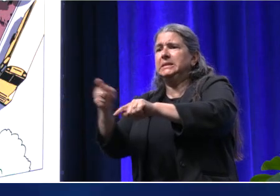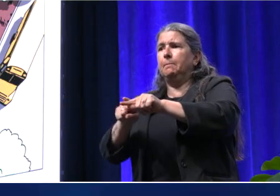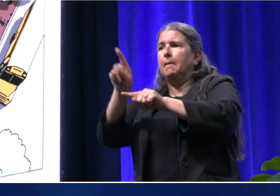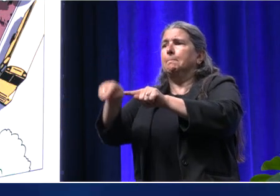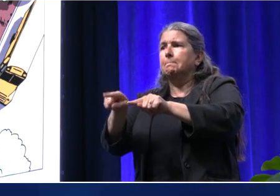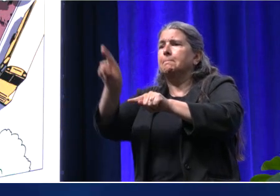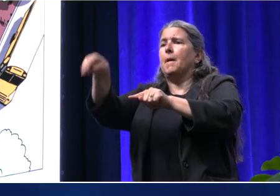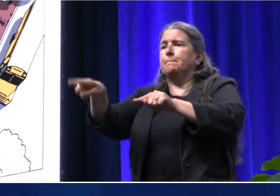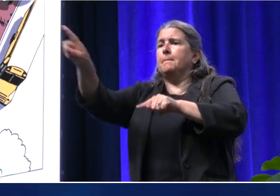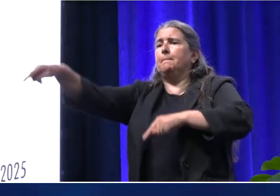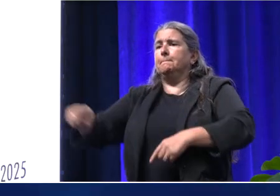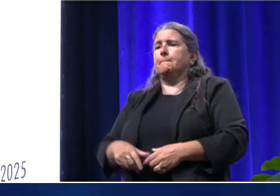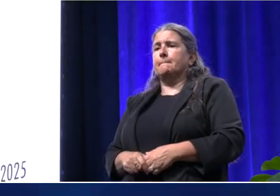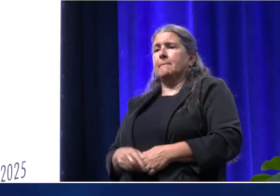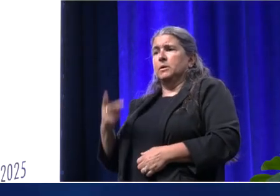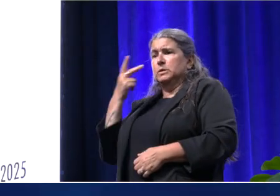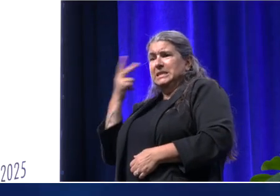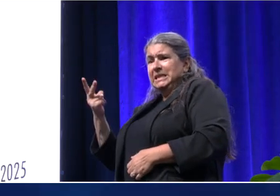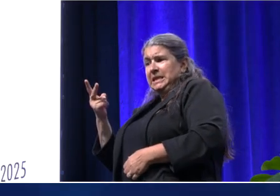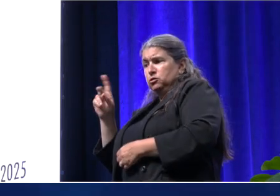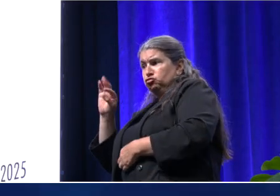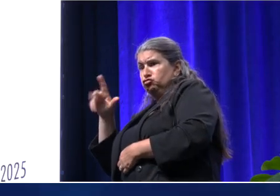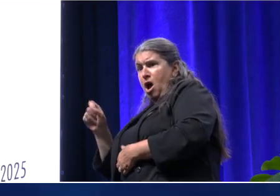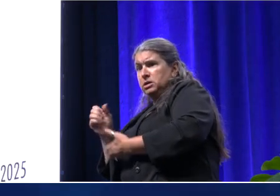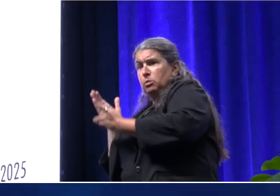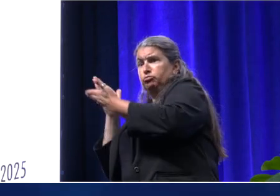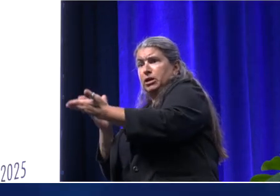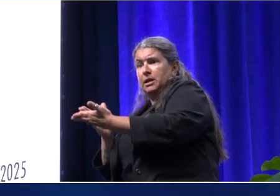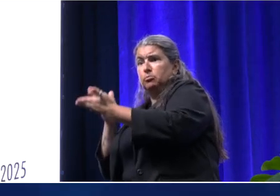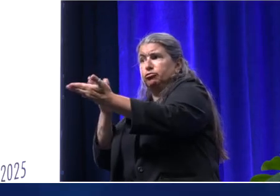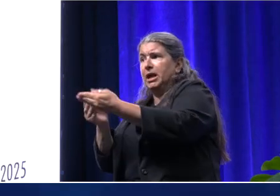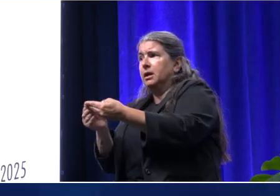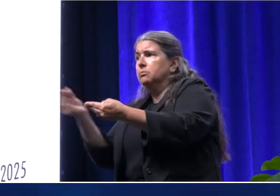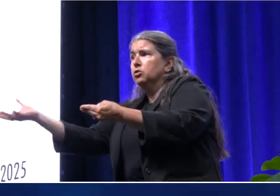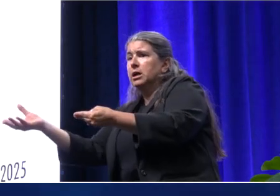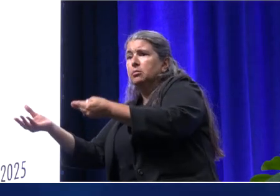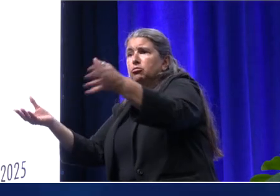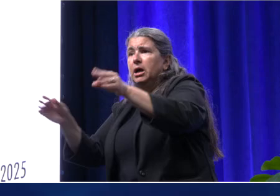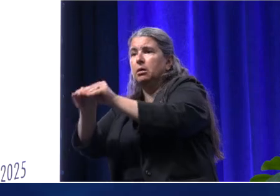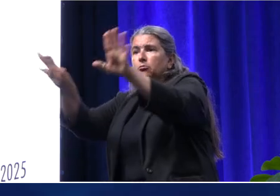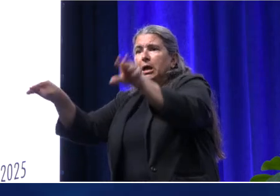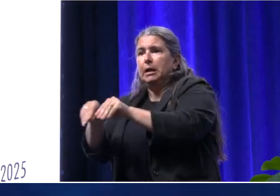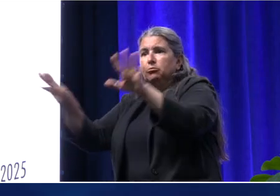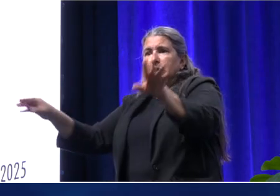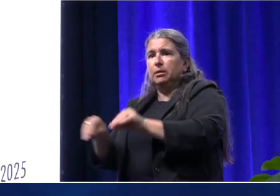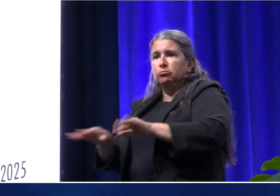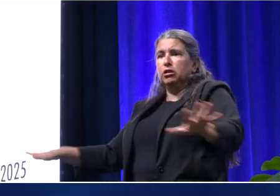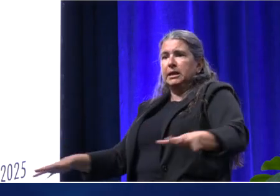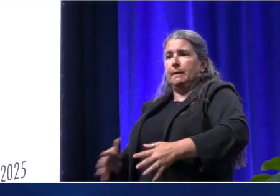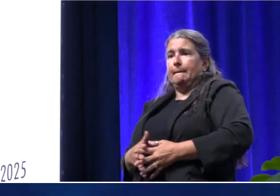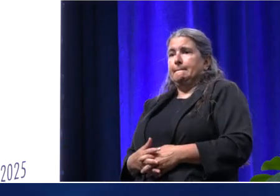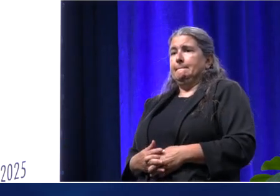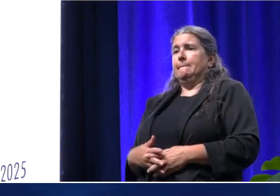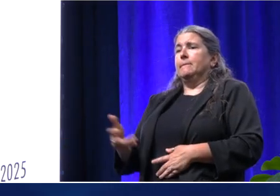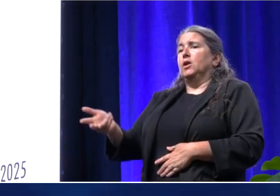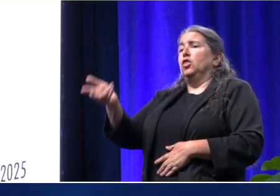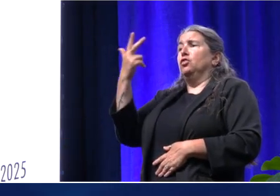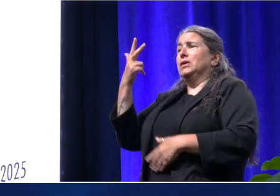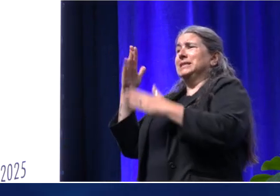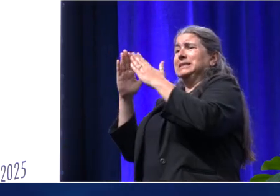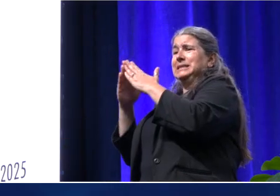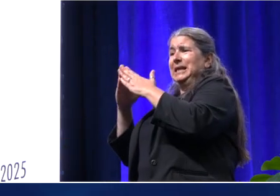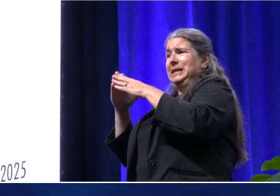drugs moving in that pattern. So here's an example. So so these are 3 cities. They're Wilmington, Delaware,